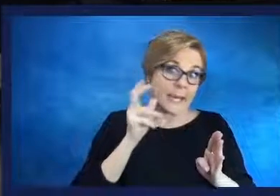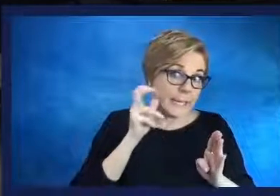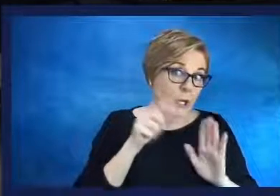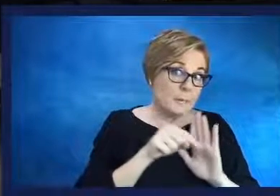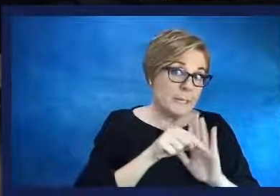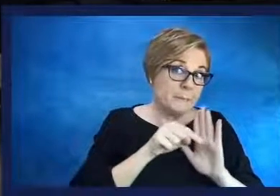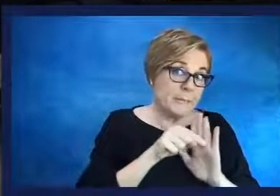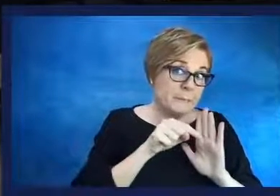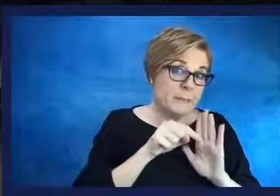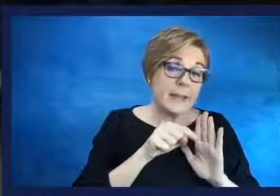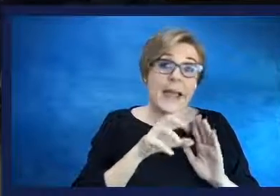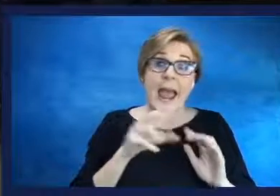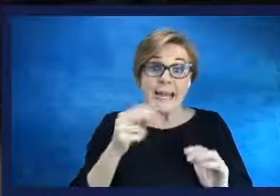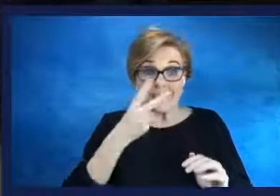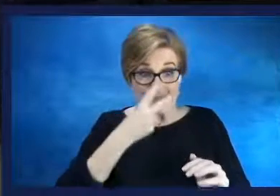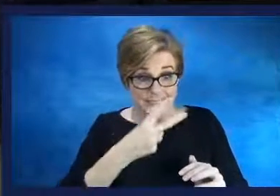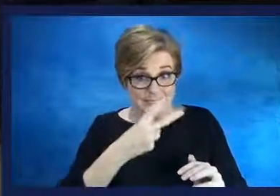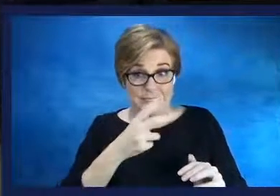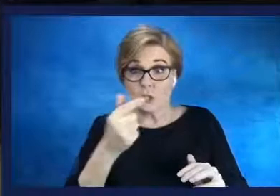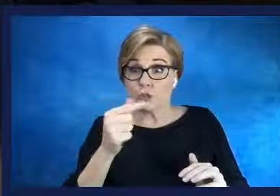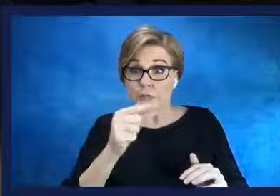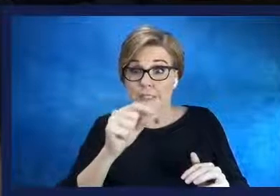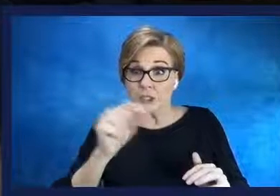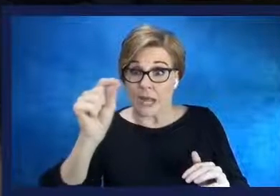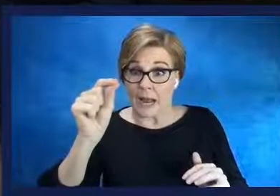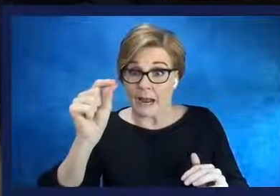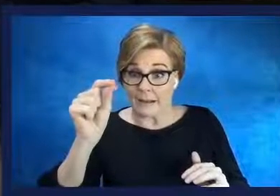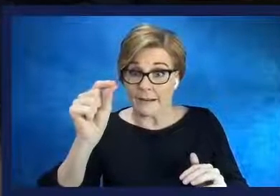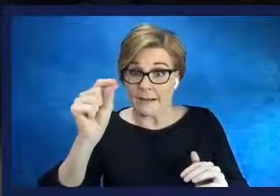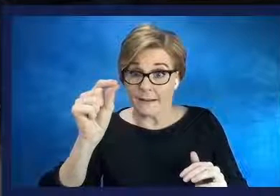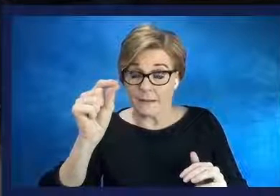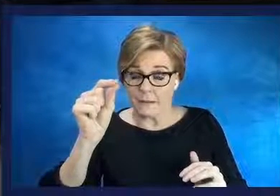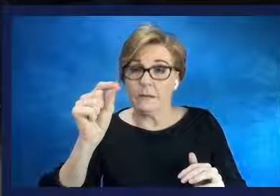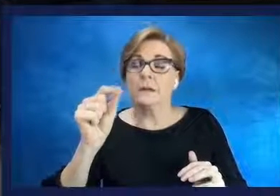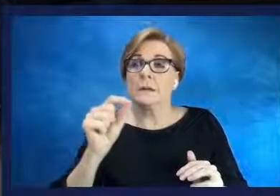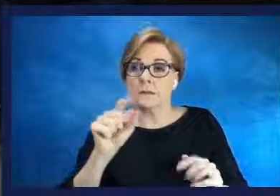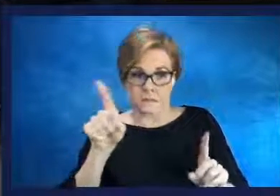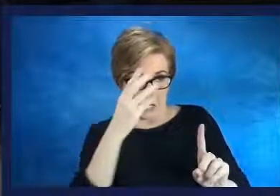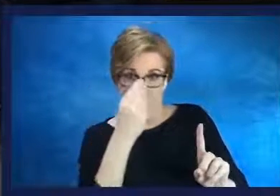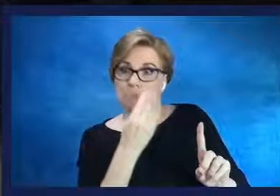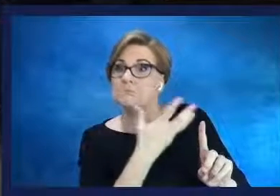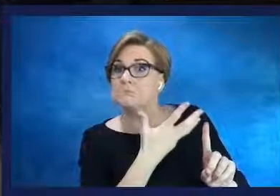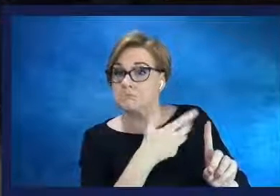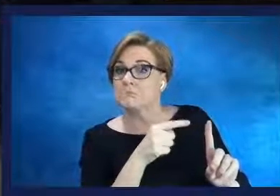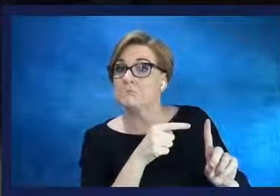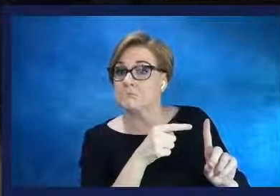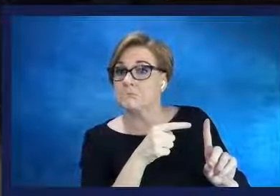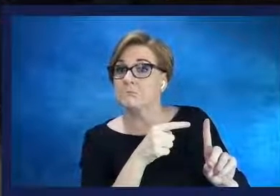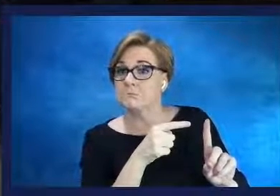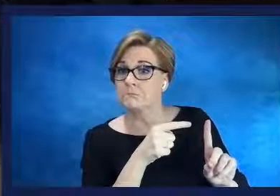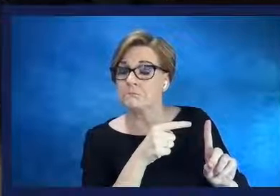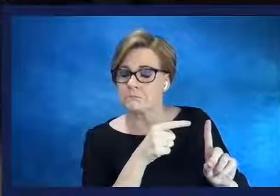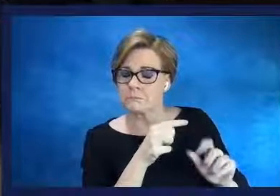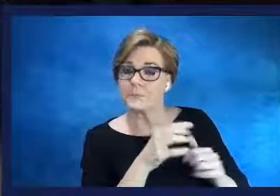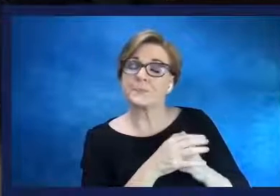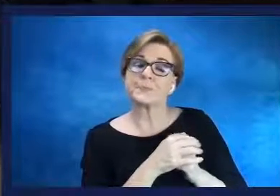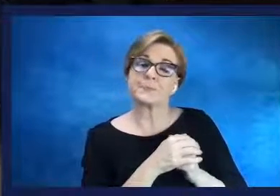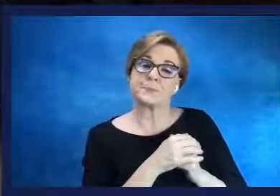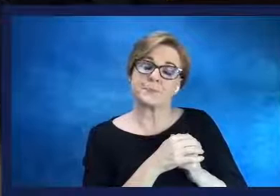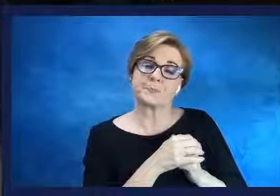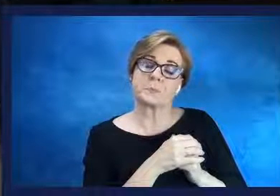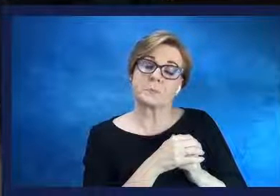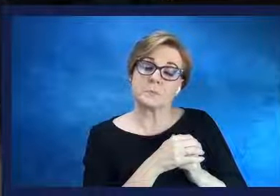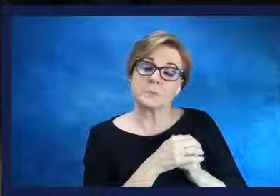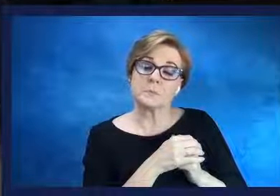then, if that was accommodation that was requested, that they wanted the poll worker's assistance, they could then guide and say, okay, now the